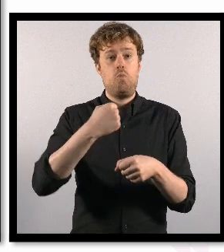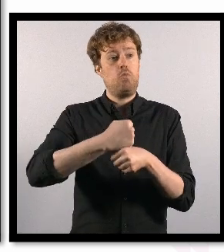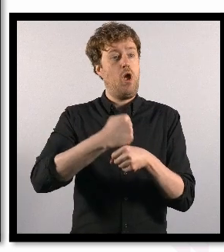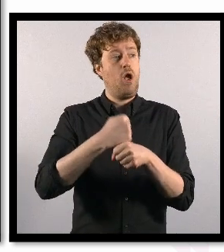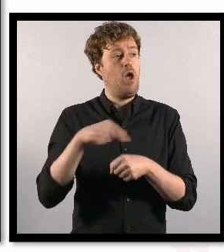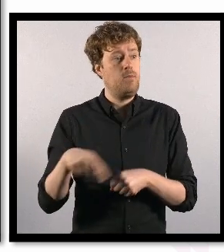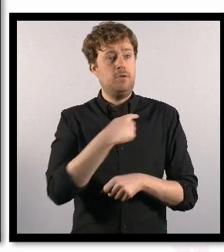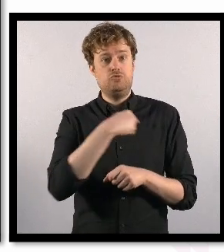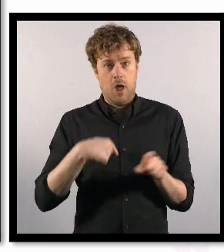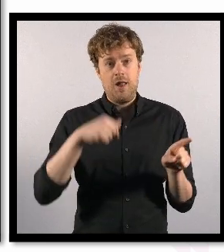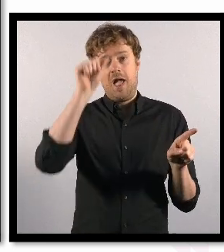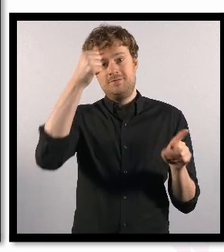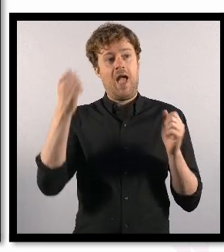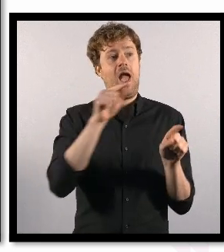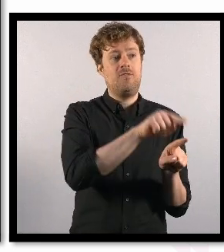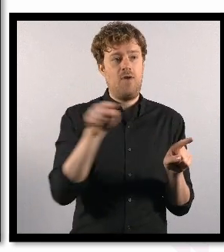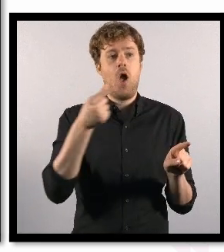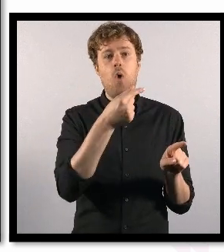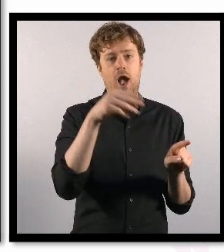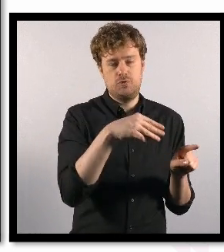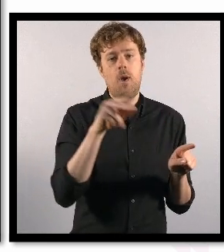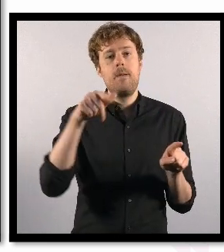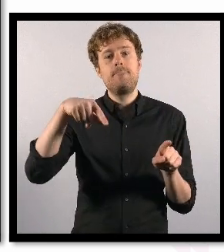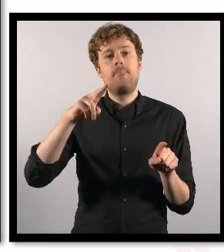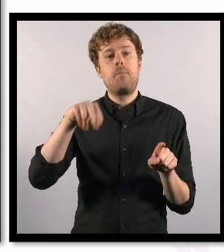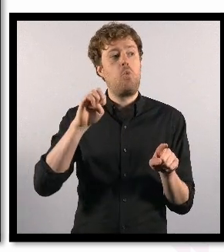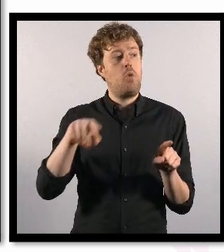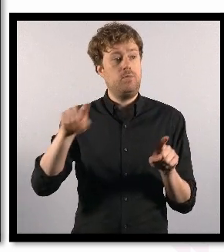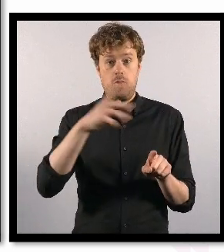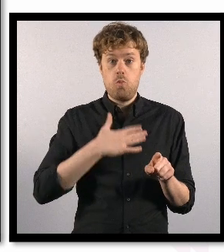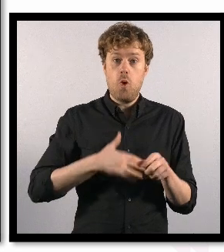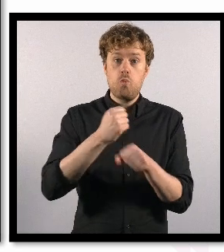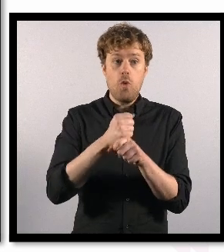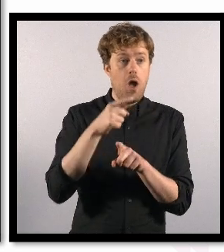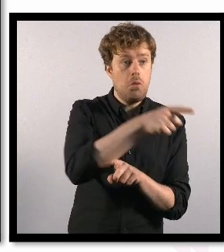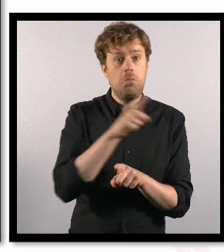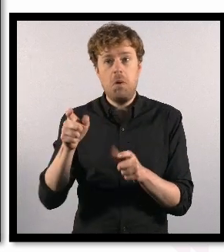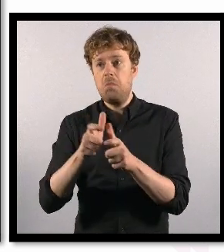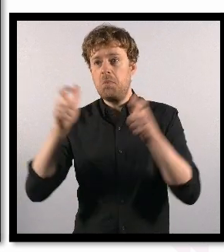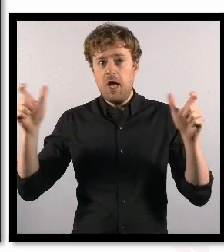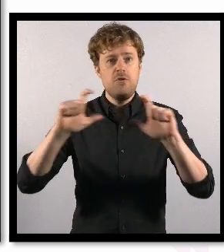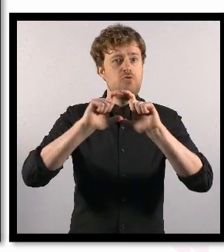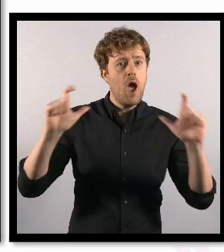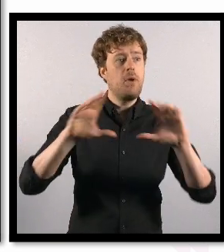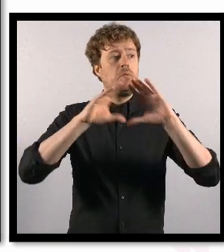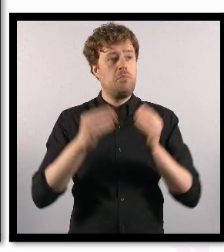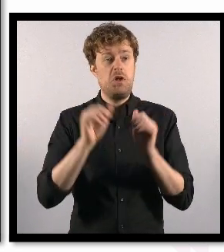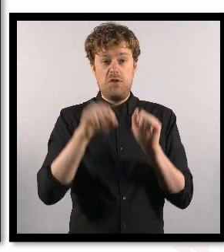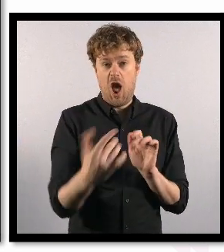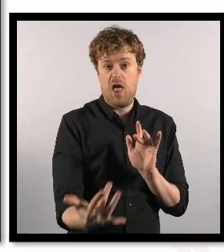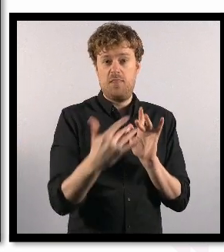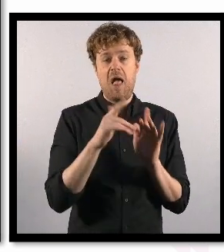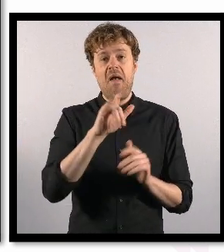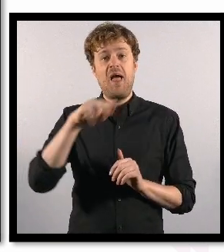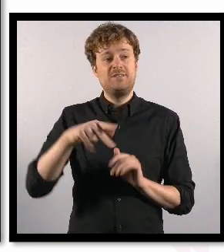want to say a huge thank you to Chris and the team at CNCF for the opportunity to talk to you this morning. And I wish you all the very best for KubeCon 2025